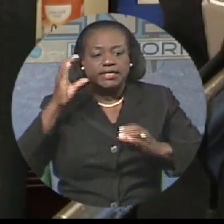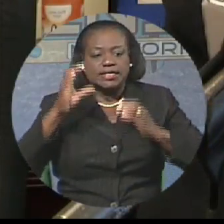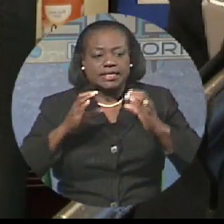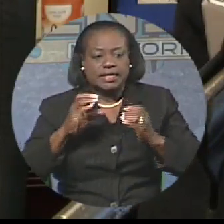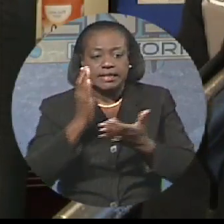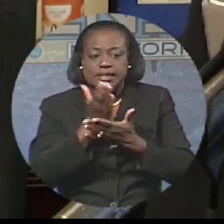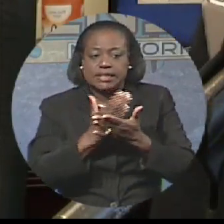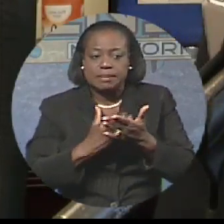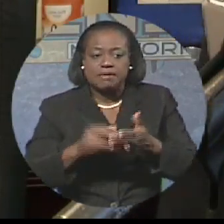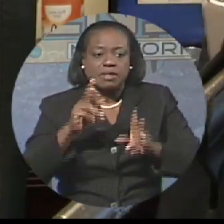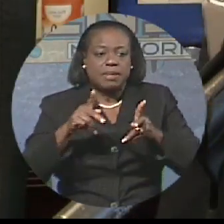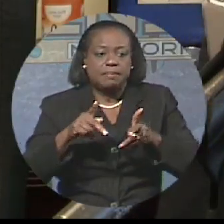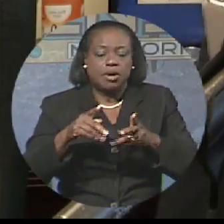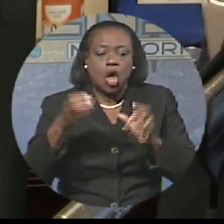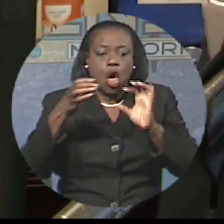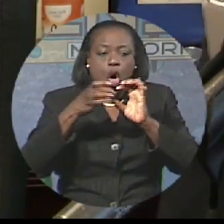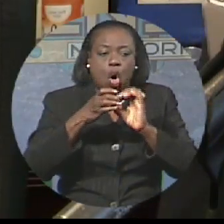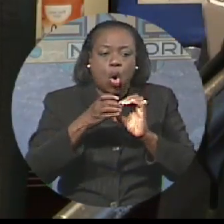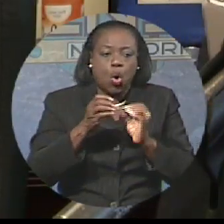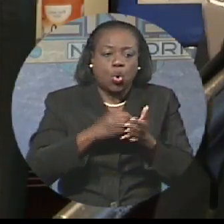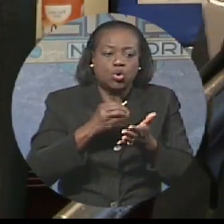to $40,000,